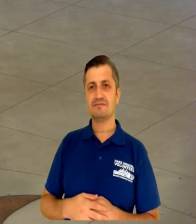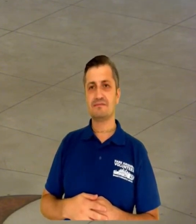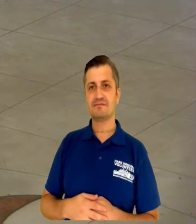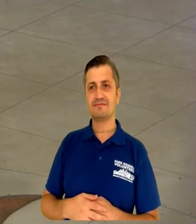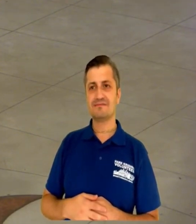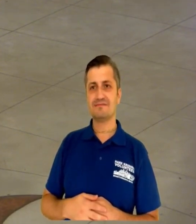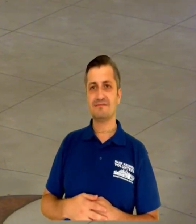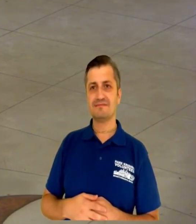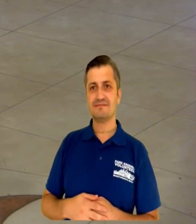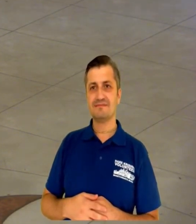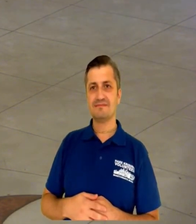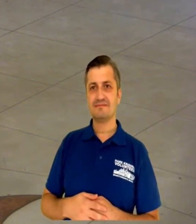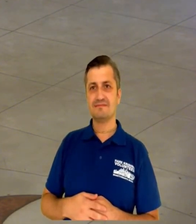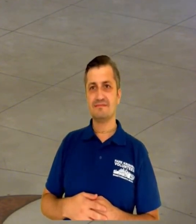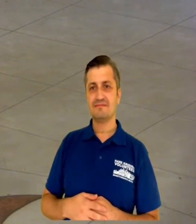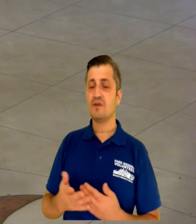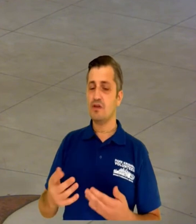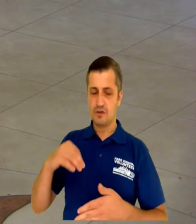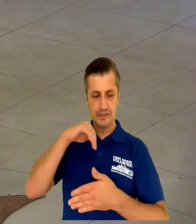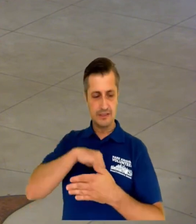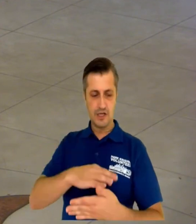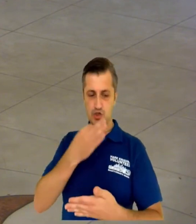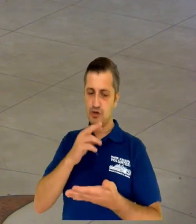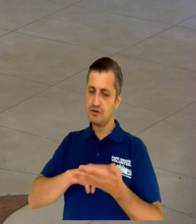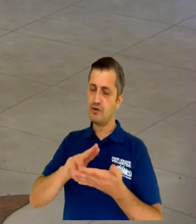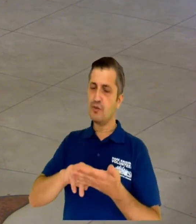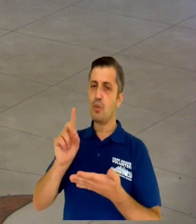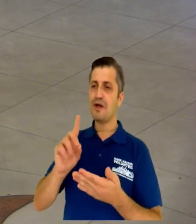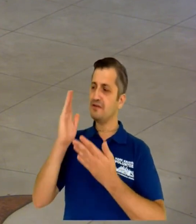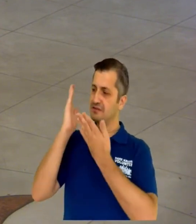Because our eternal nature is to serve Krishna, we gain